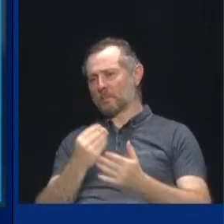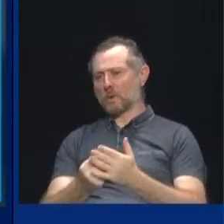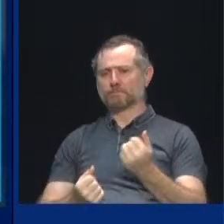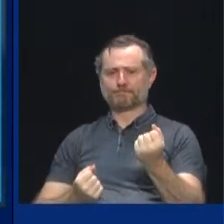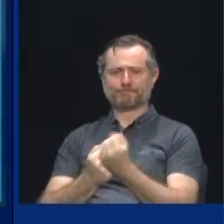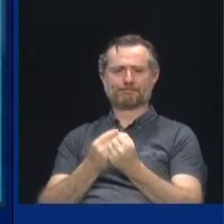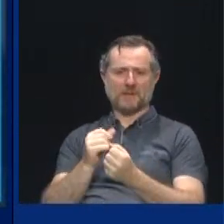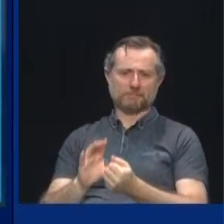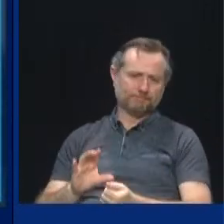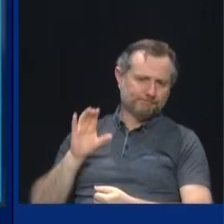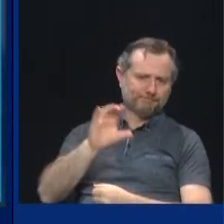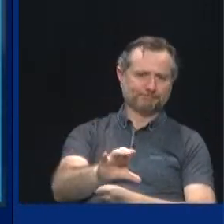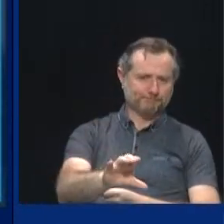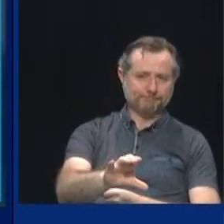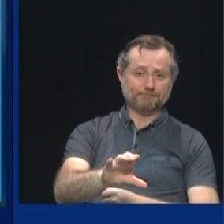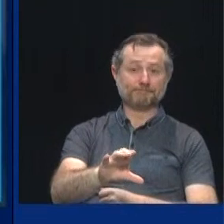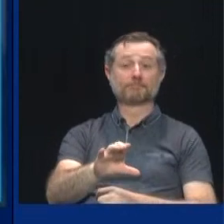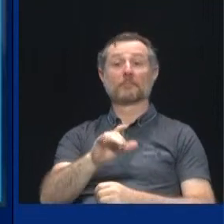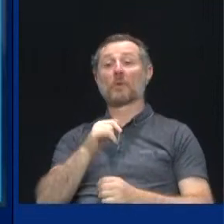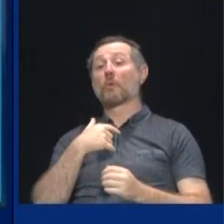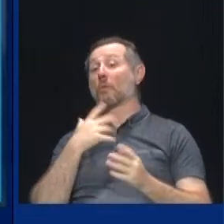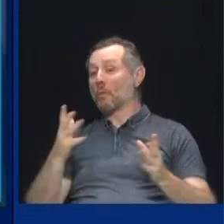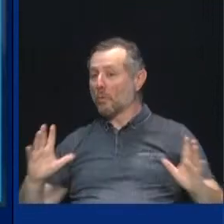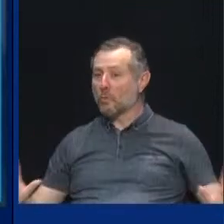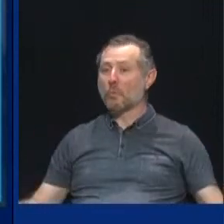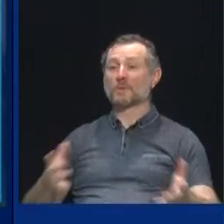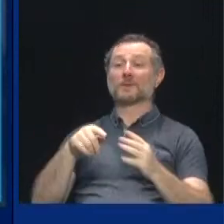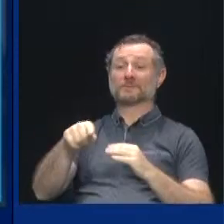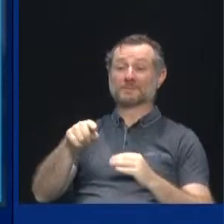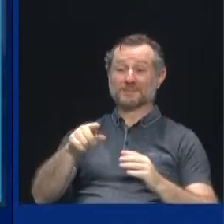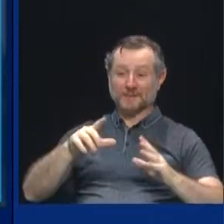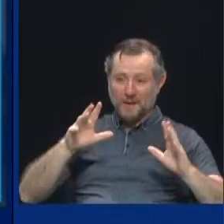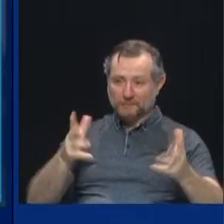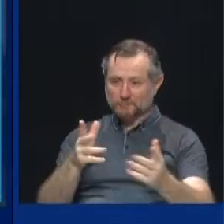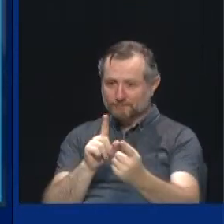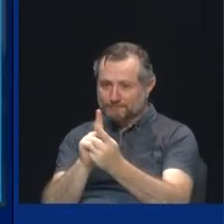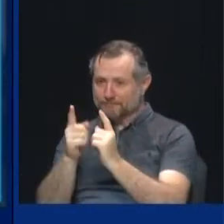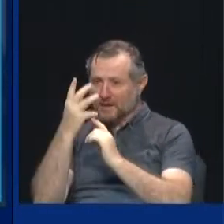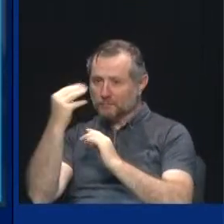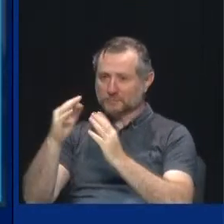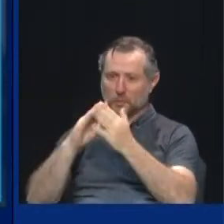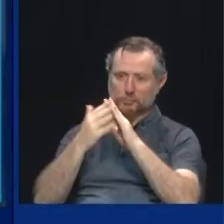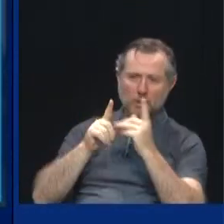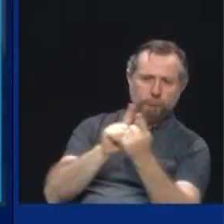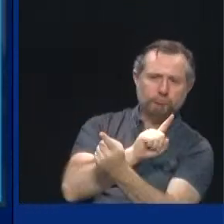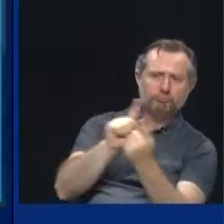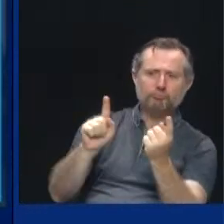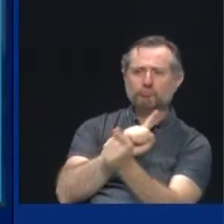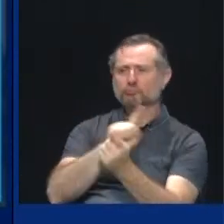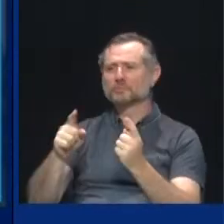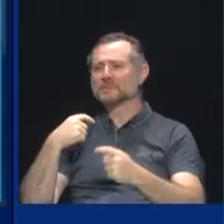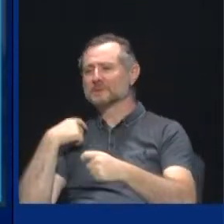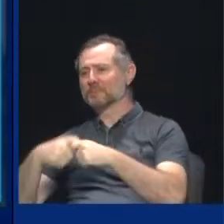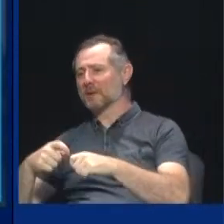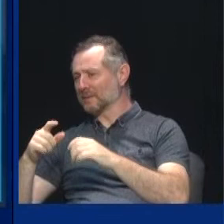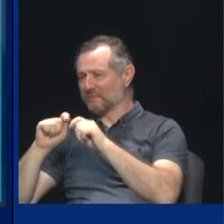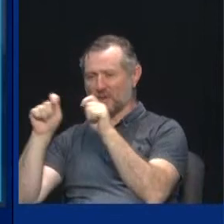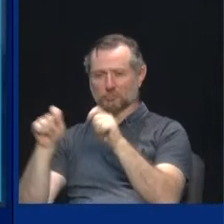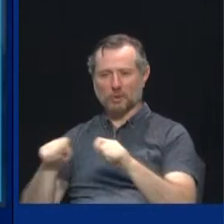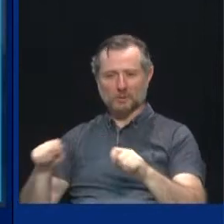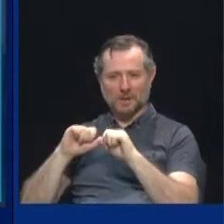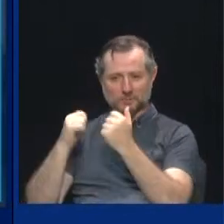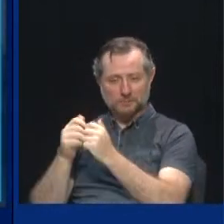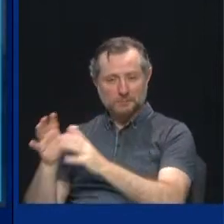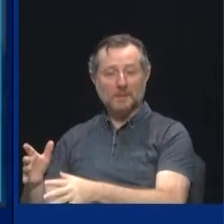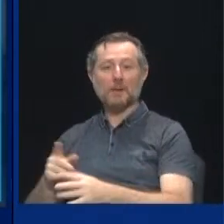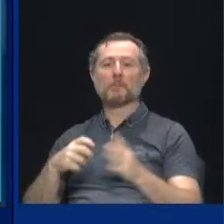and literally have these conversations in these communities. Hispanic Federation, Federation of Protestant Welfare Agencies,